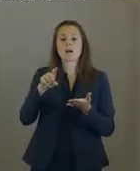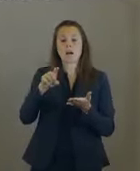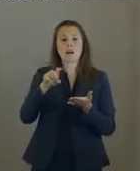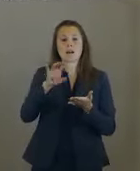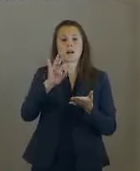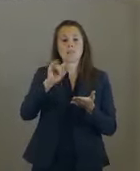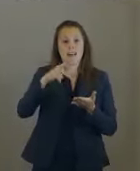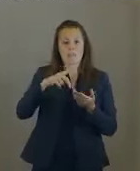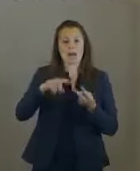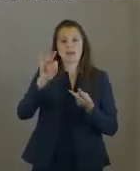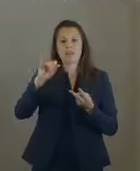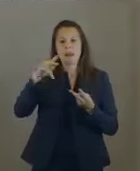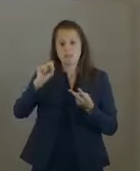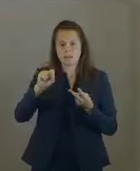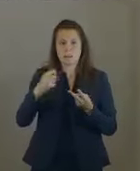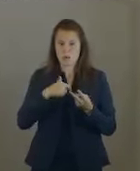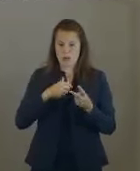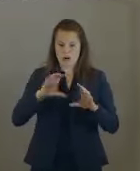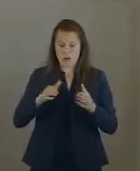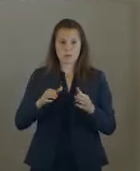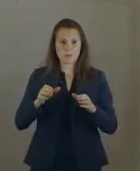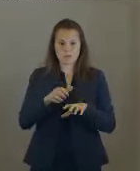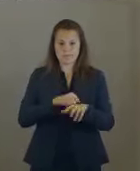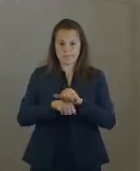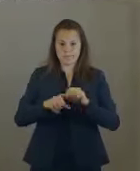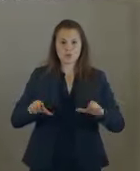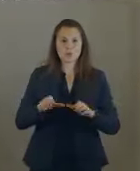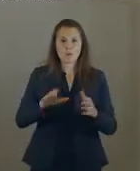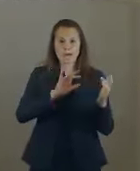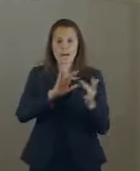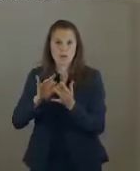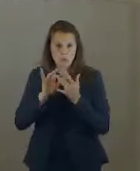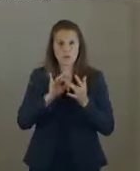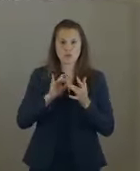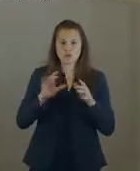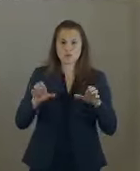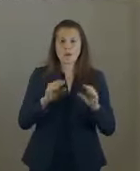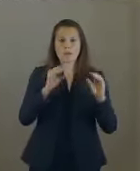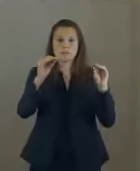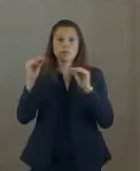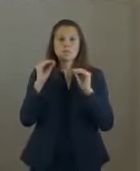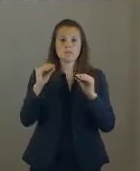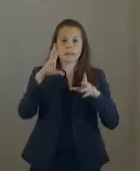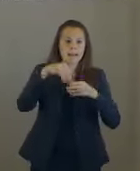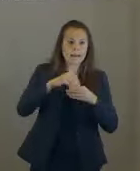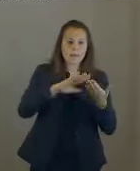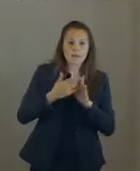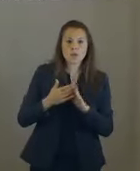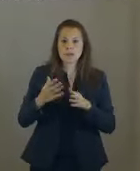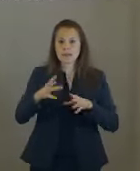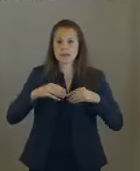Civil Rights, and the FIPS. We're the groups on the ground that are doing the education outreach. We're in the communities, getting the